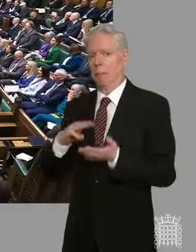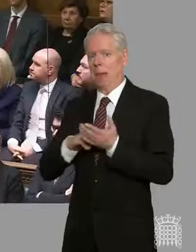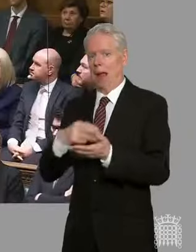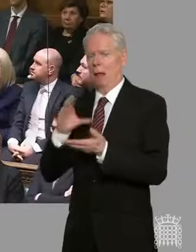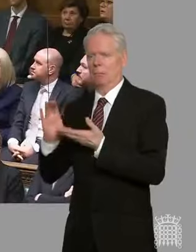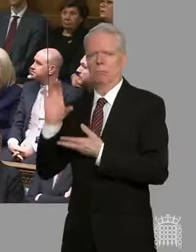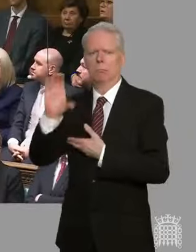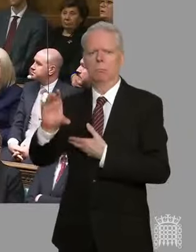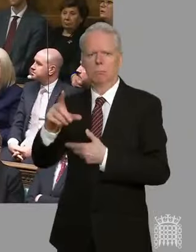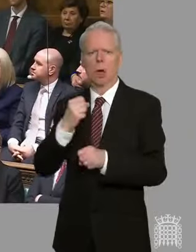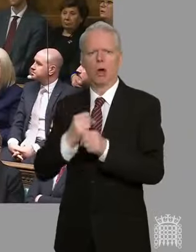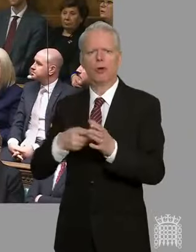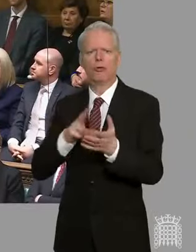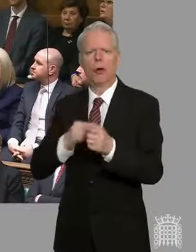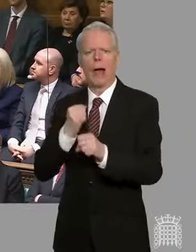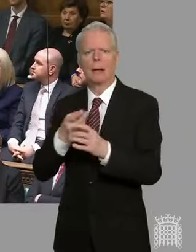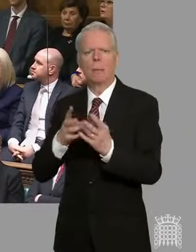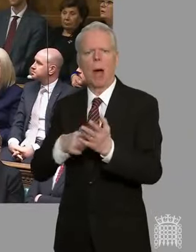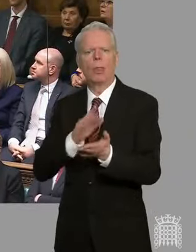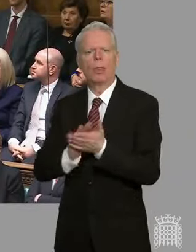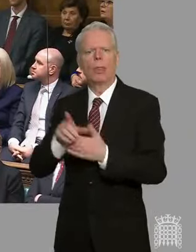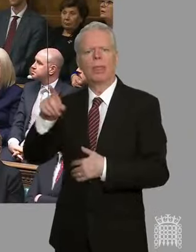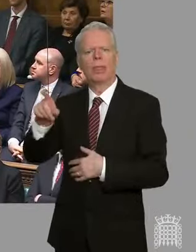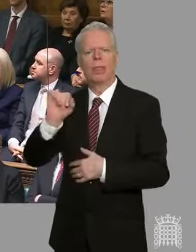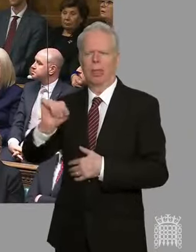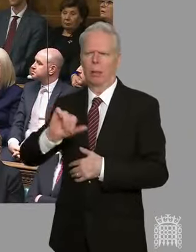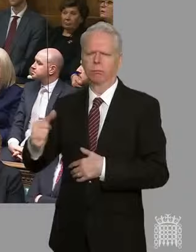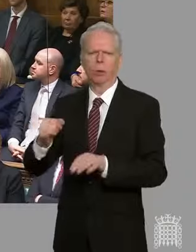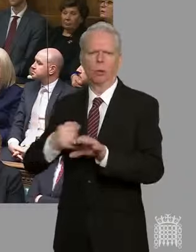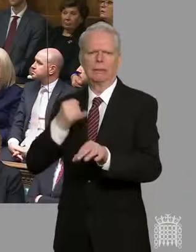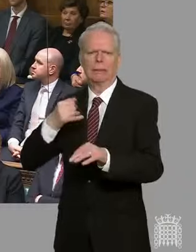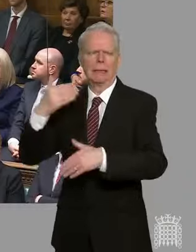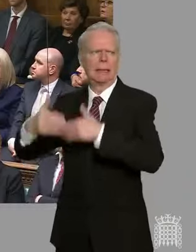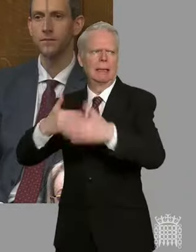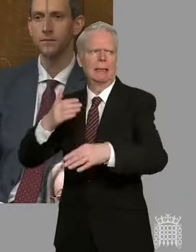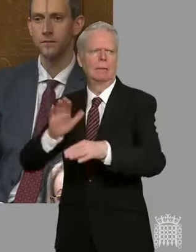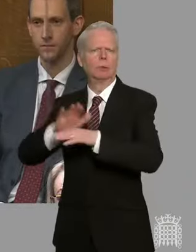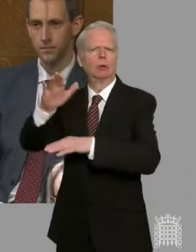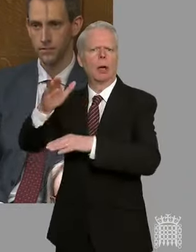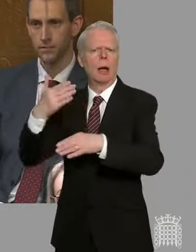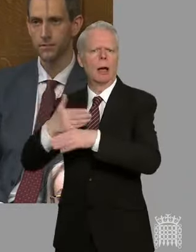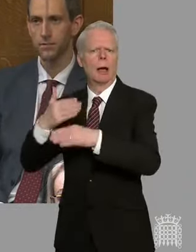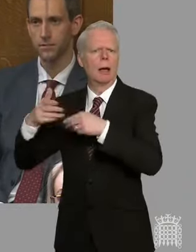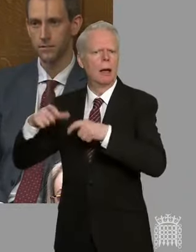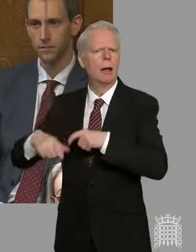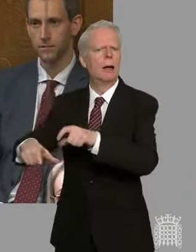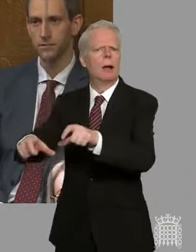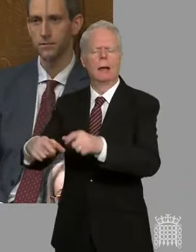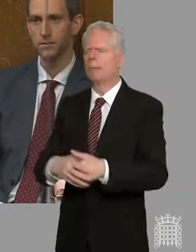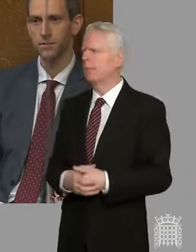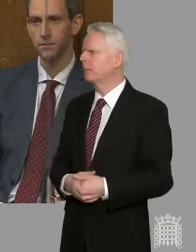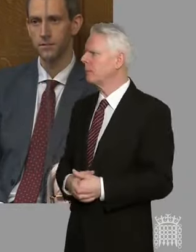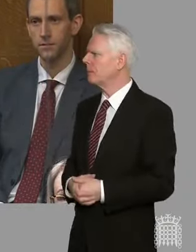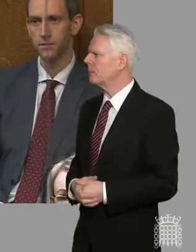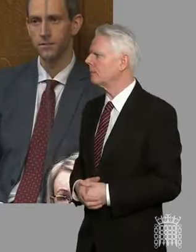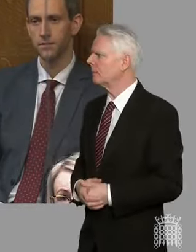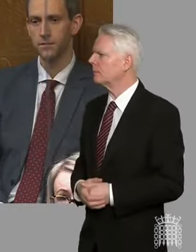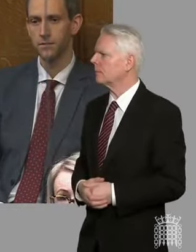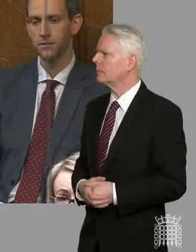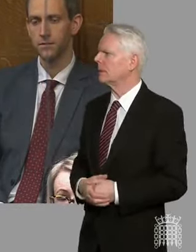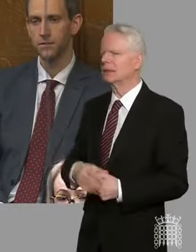cross-party delegation of parliamentarians. The Ukrainians we met from across society had one simple message. They were deeply thankful for